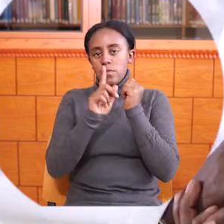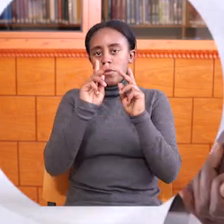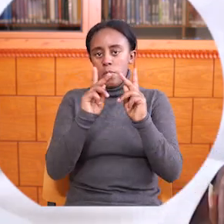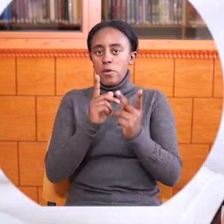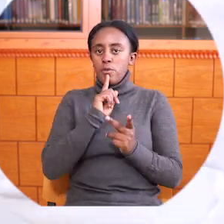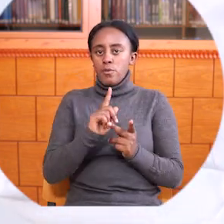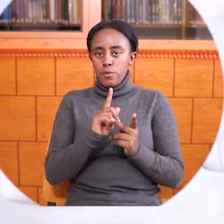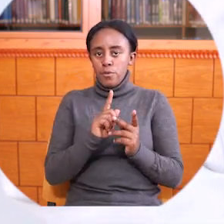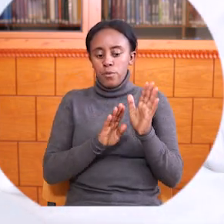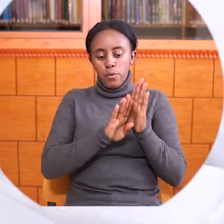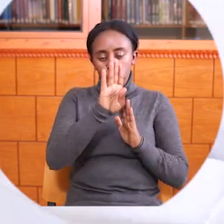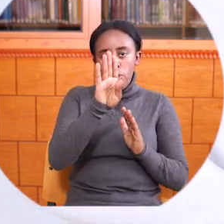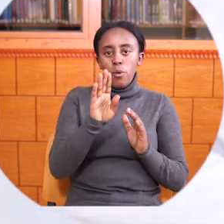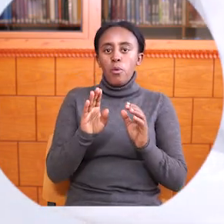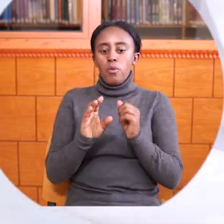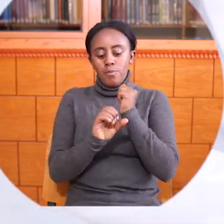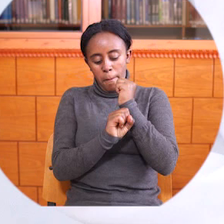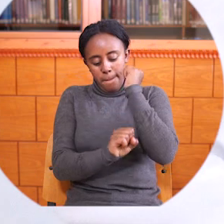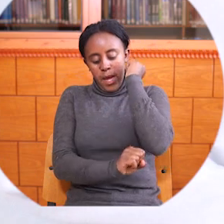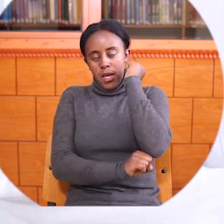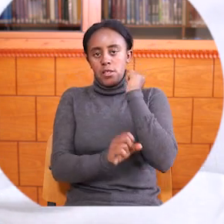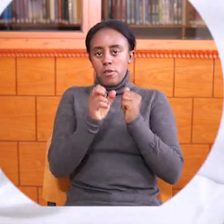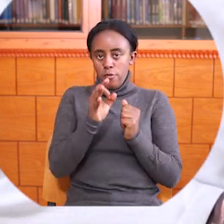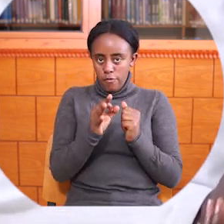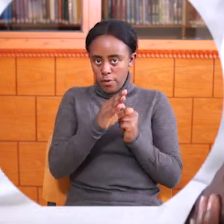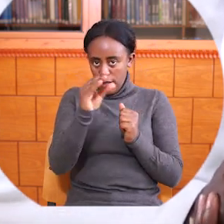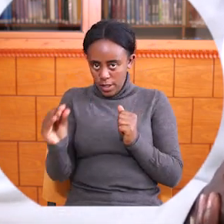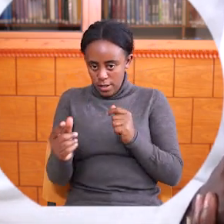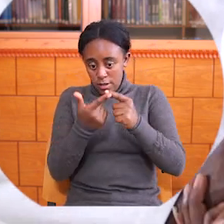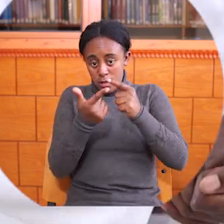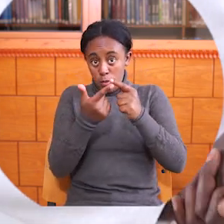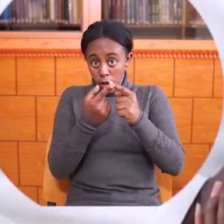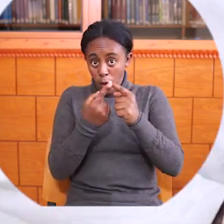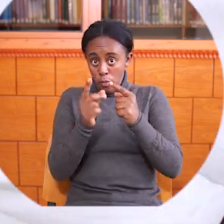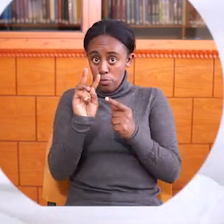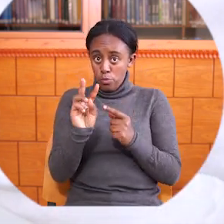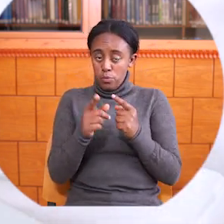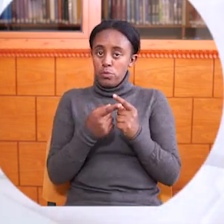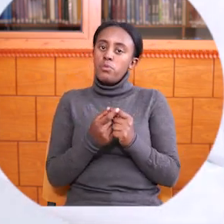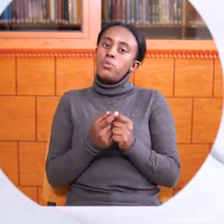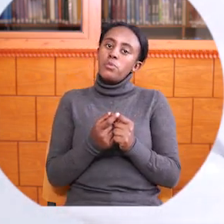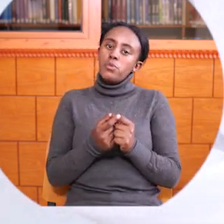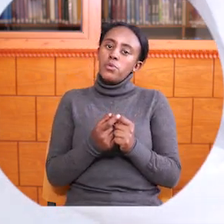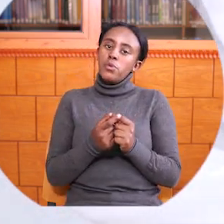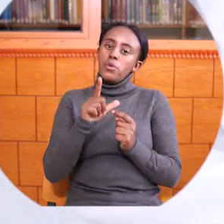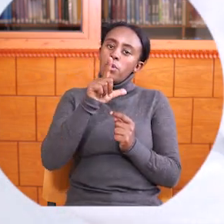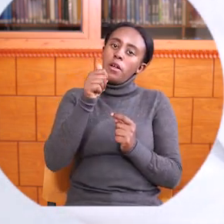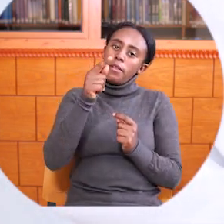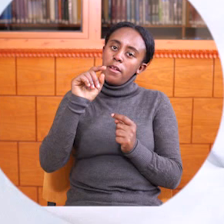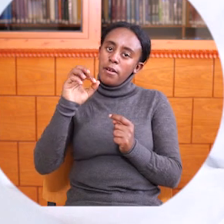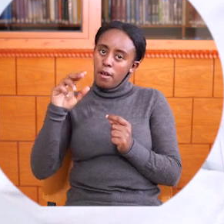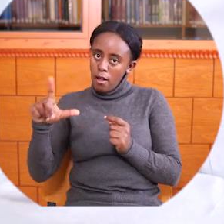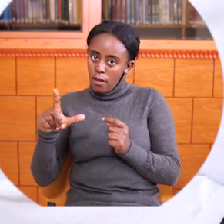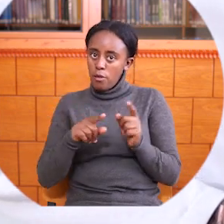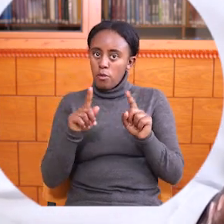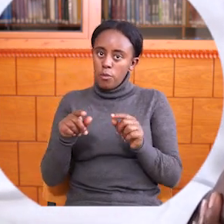grow at the base of a stem. And the second one is lateral root. Lateral root is